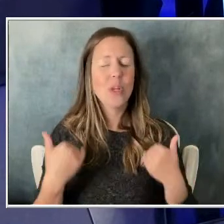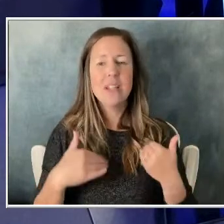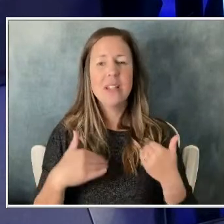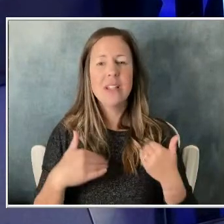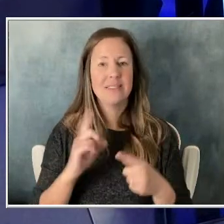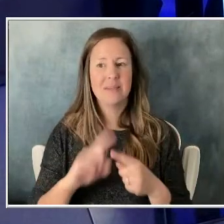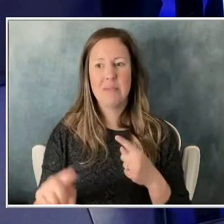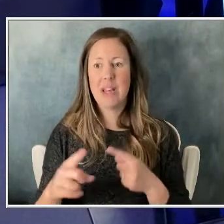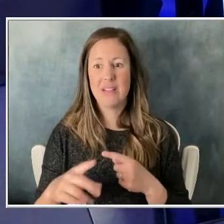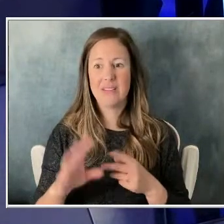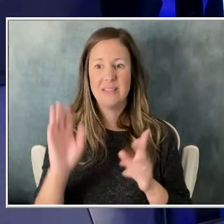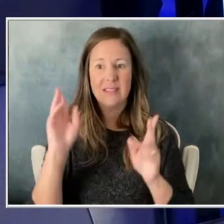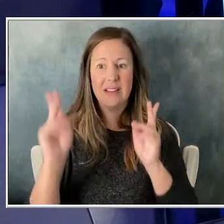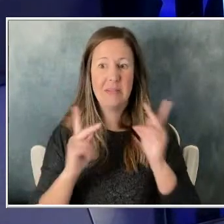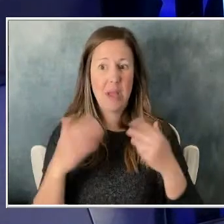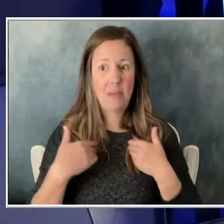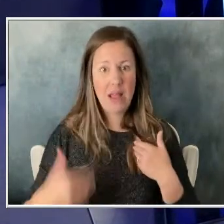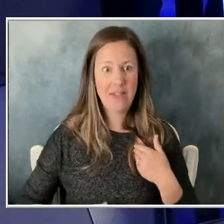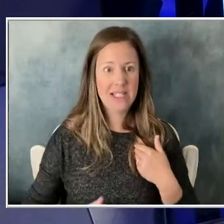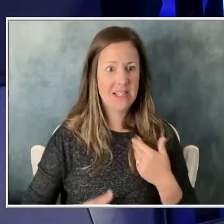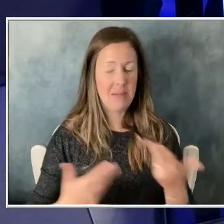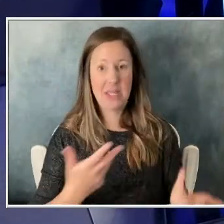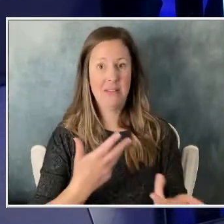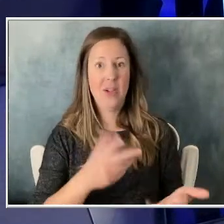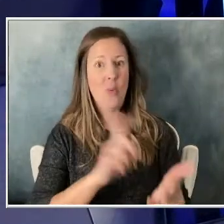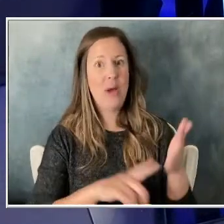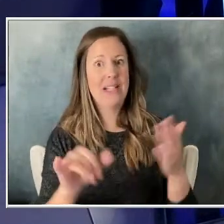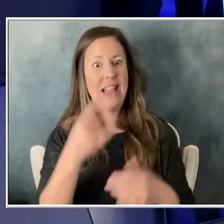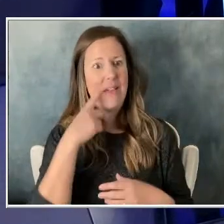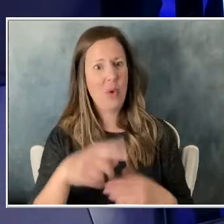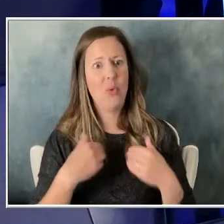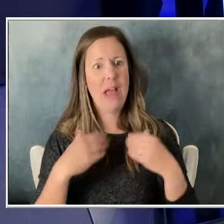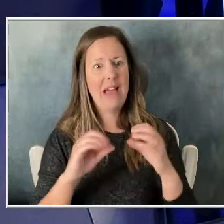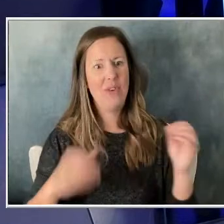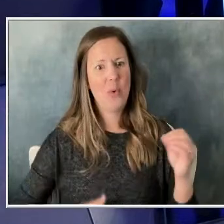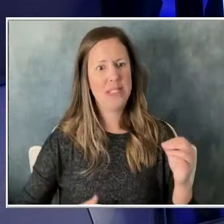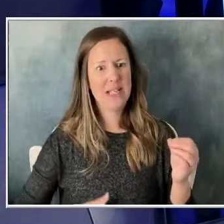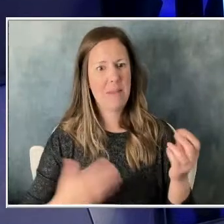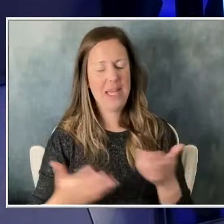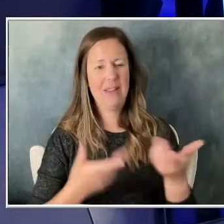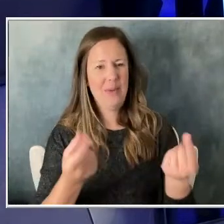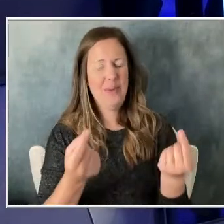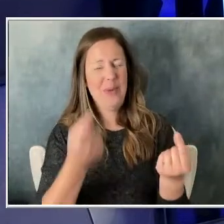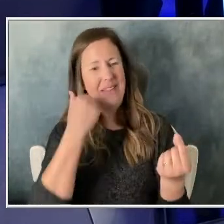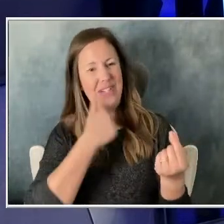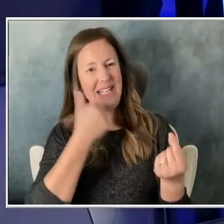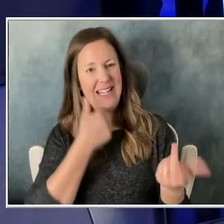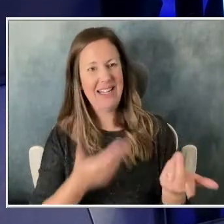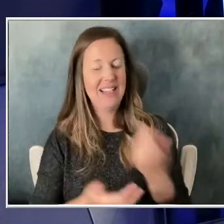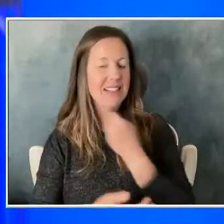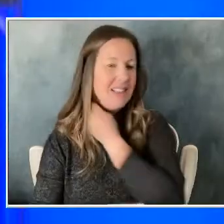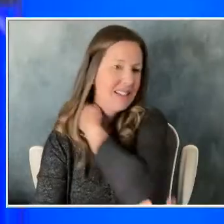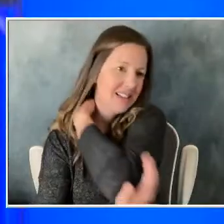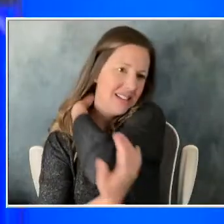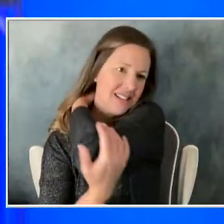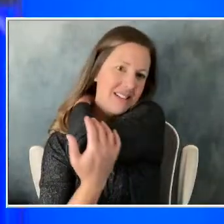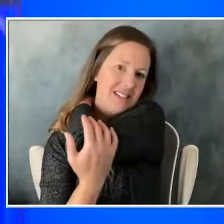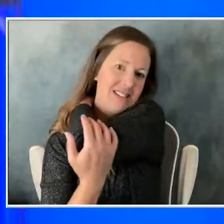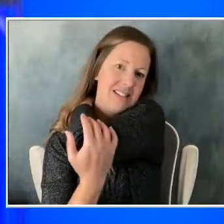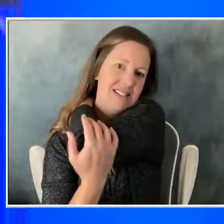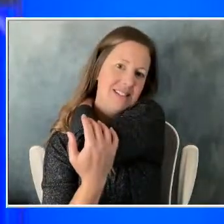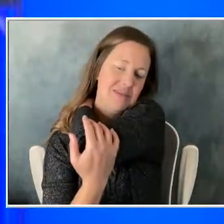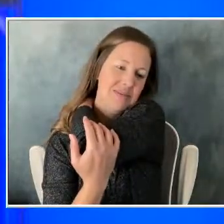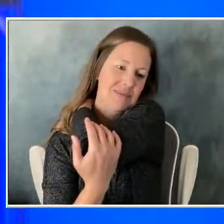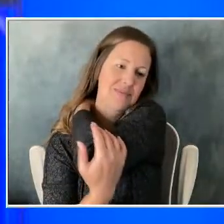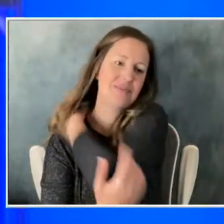stomach, what is it like to not have a stomach? What does it feel like day to day? Honestly, Dr. Alcaspols